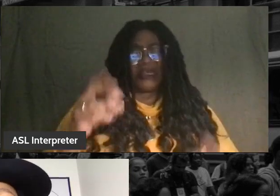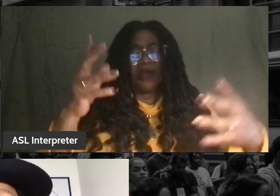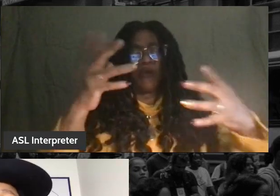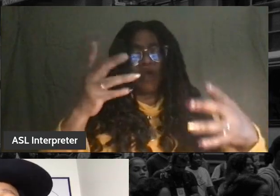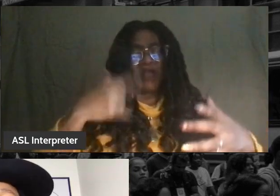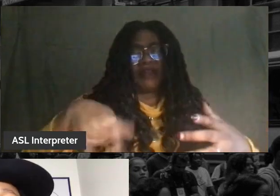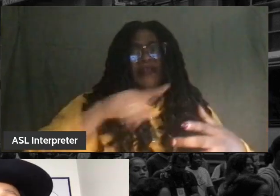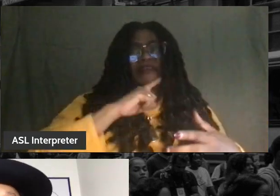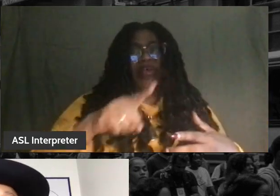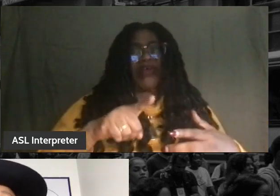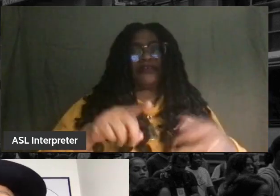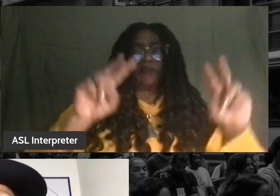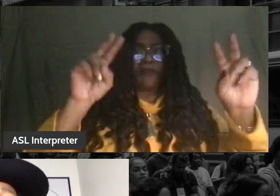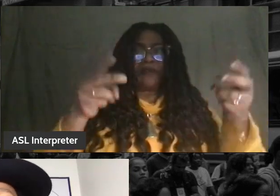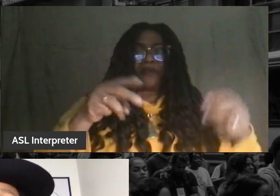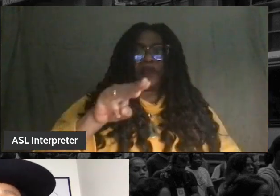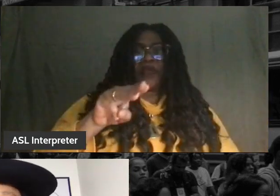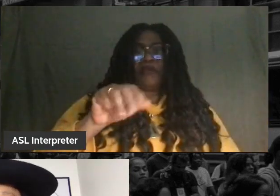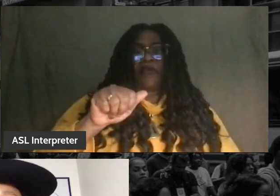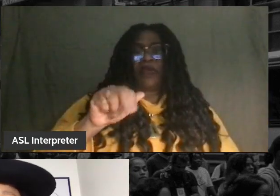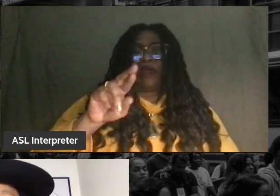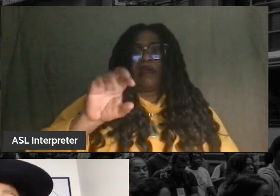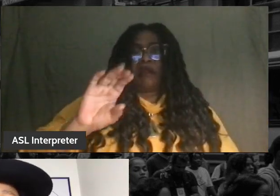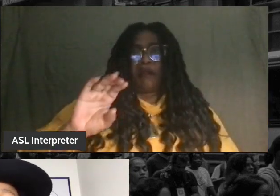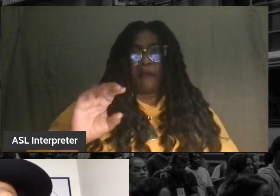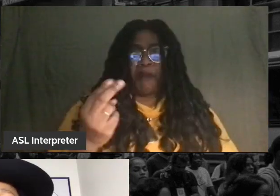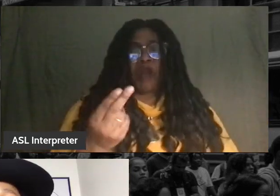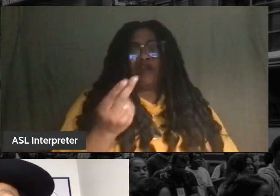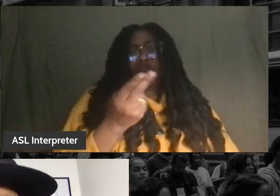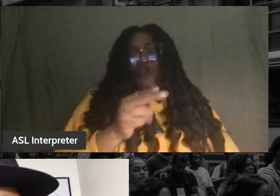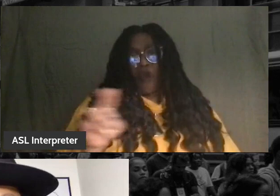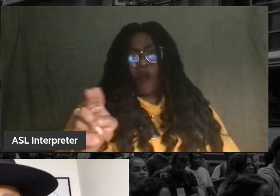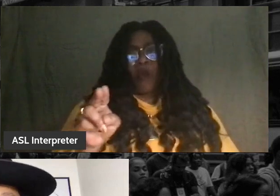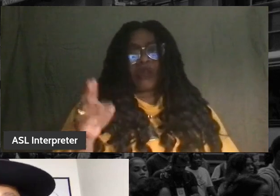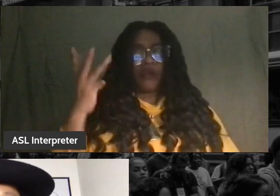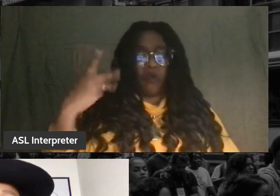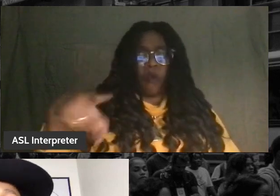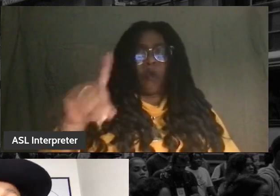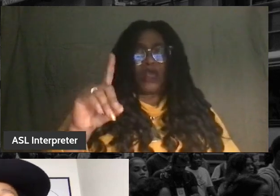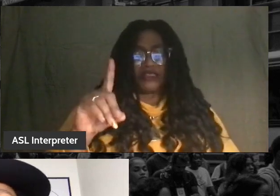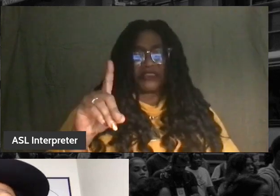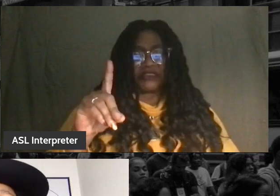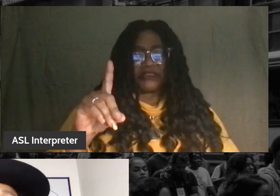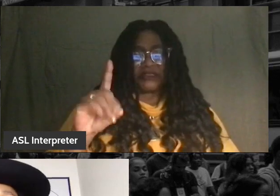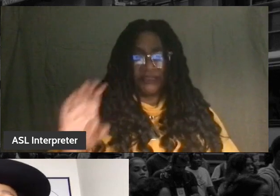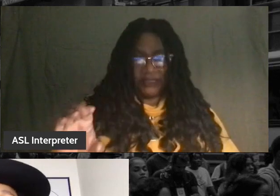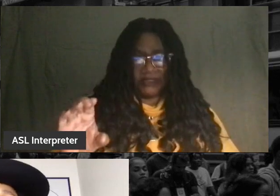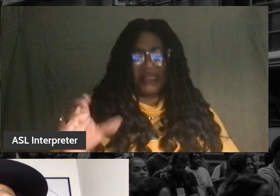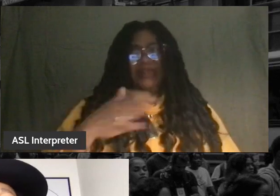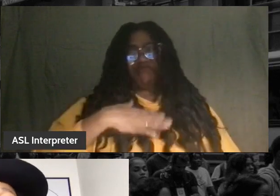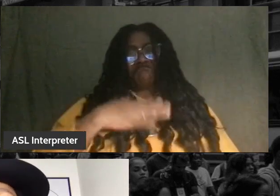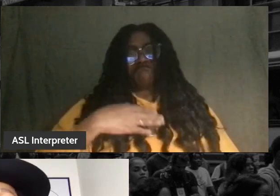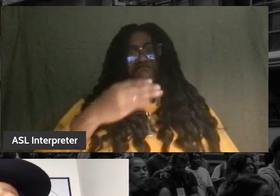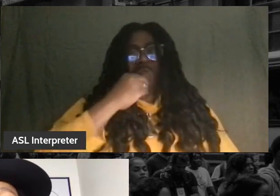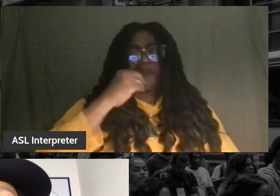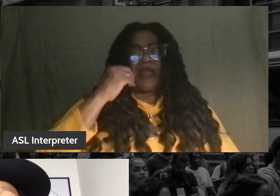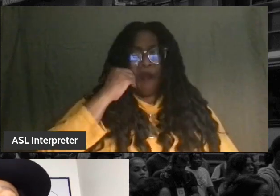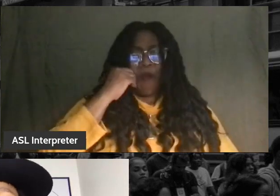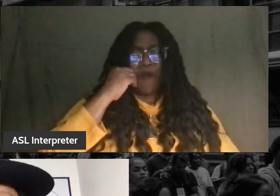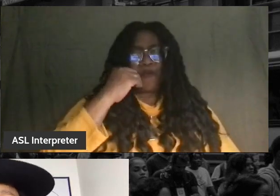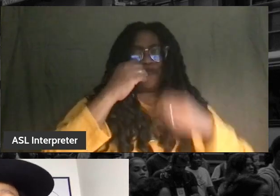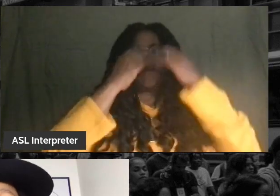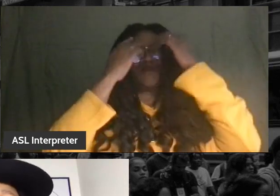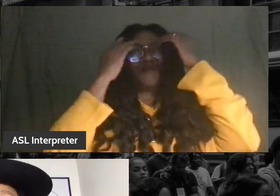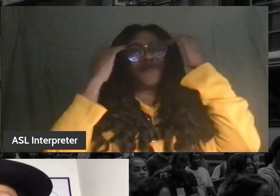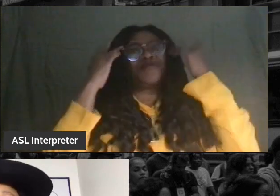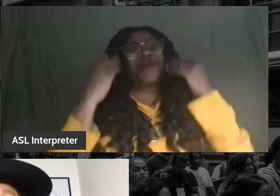on Washington Film Festival as my home festival because I always check in, and not only to update you all on what I'm